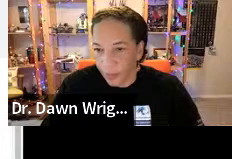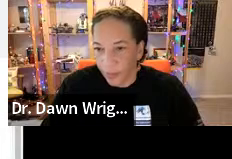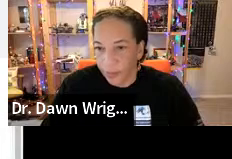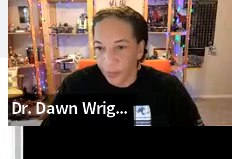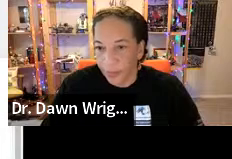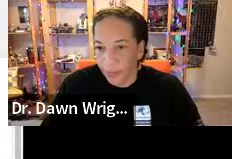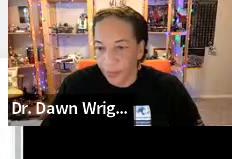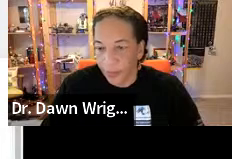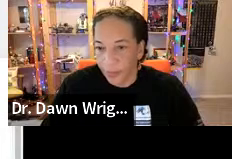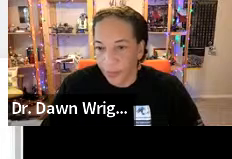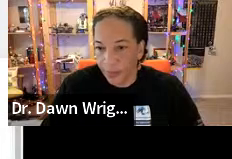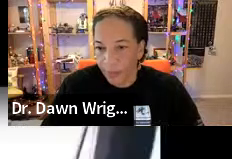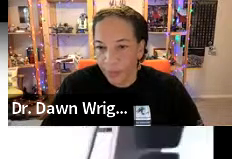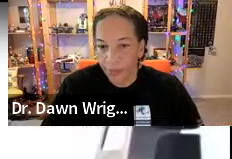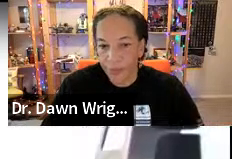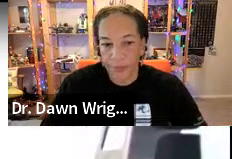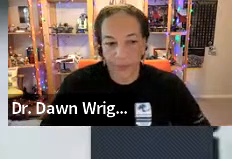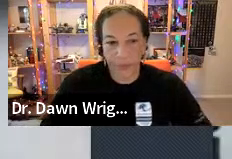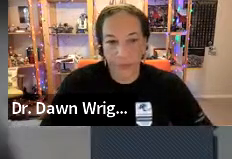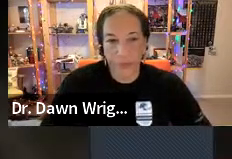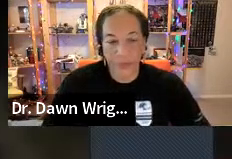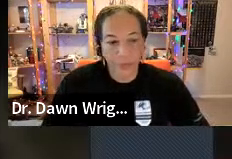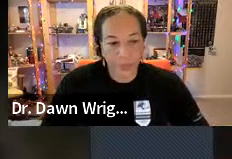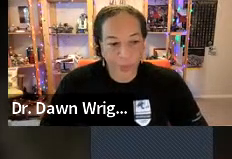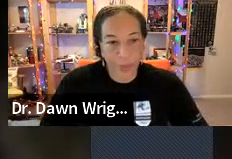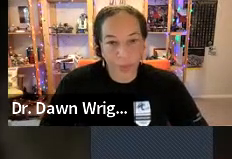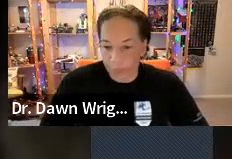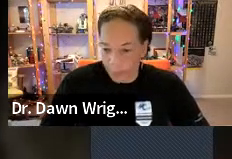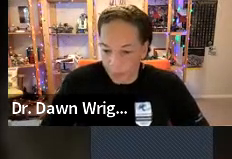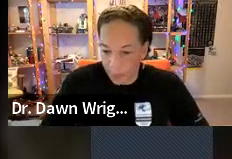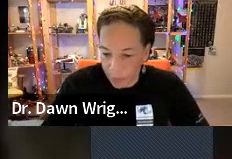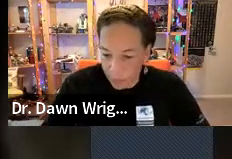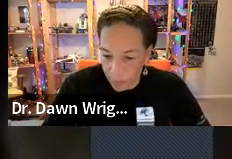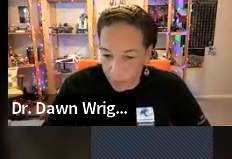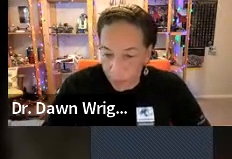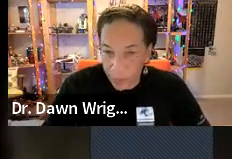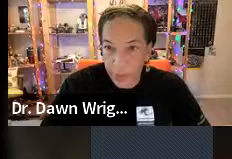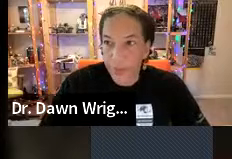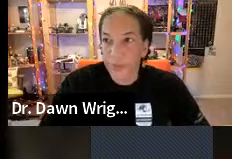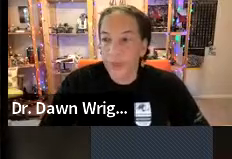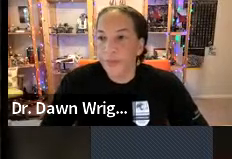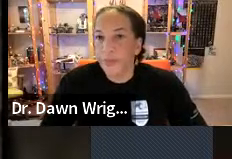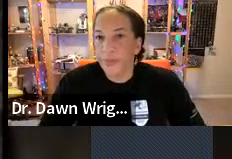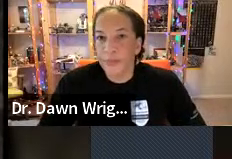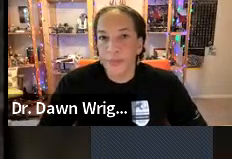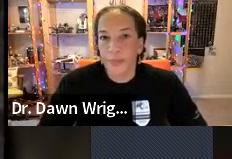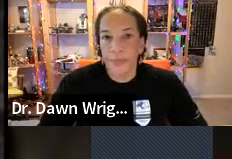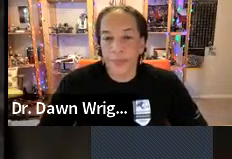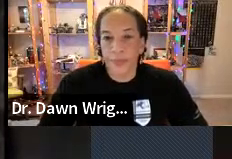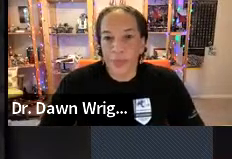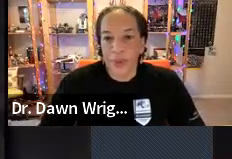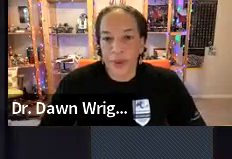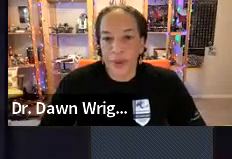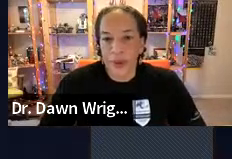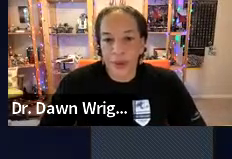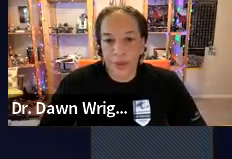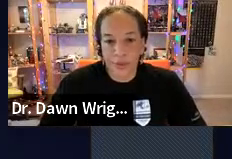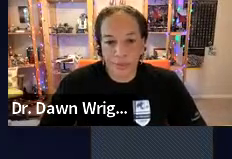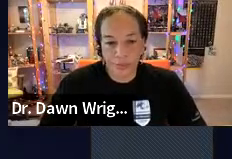That smile on Dawn Wright's face, however, was all for her mom, who always encouraged her to chase her lofty